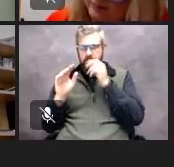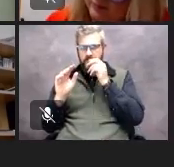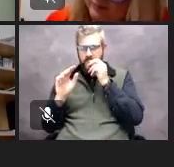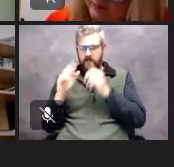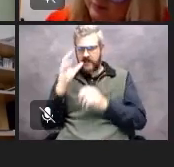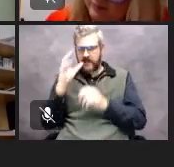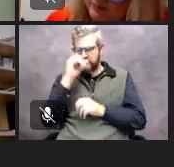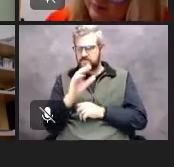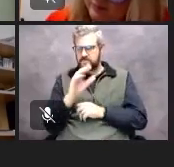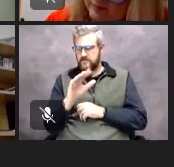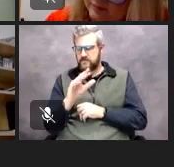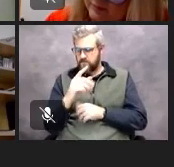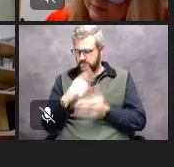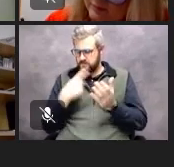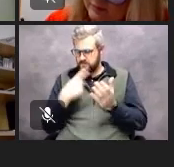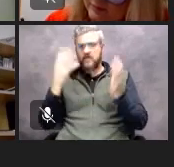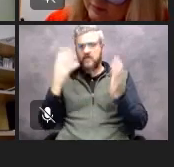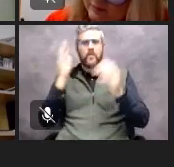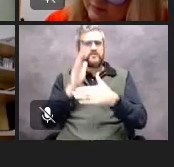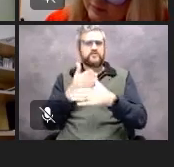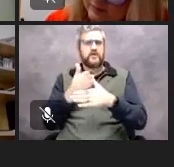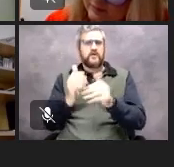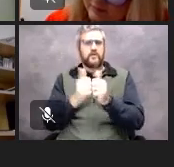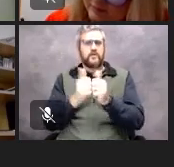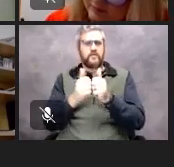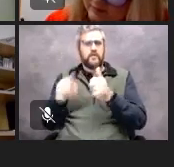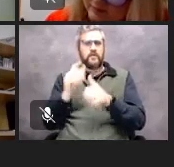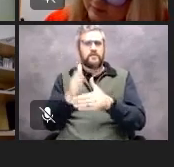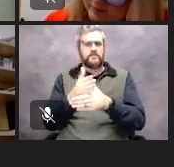what I'll say. So yeah, we'll share that link.